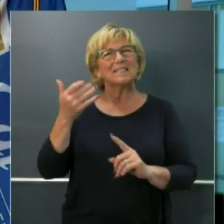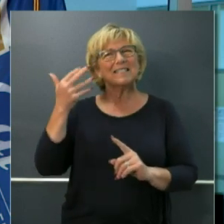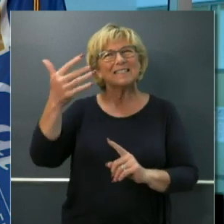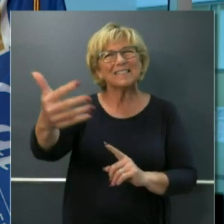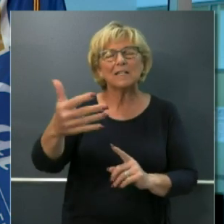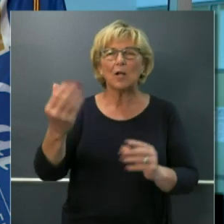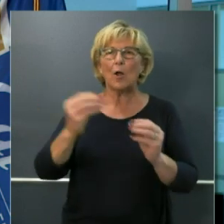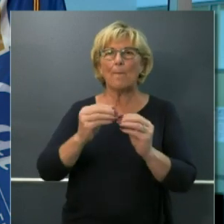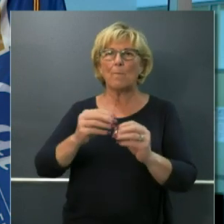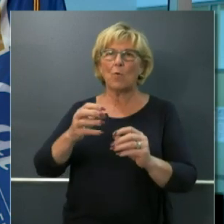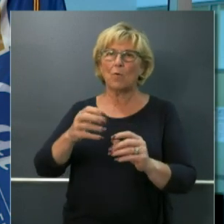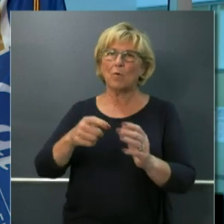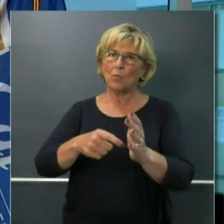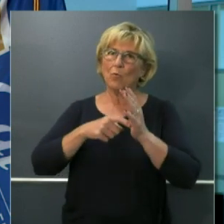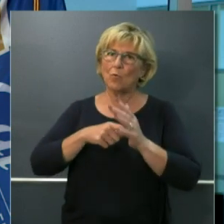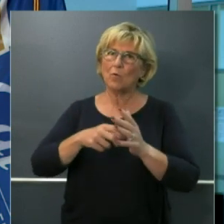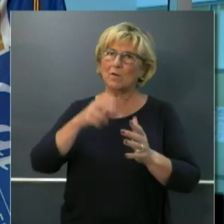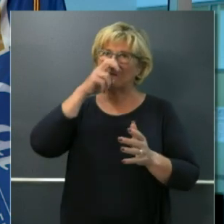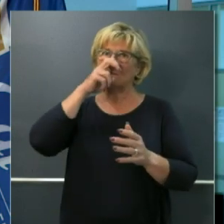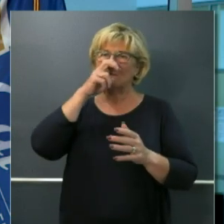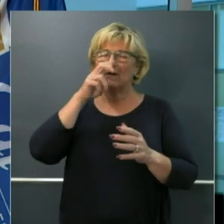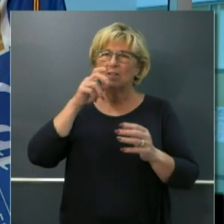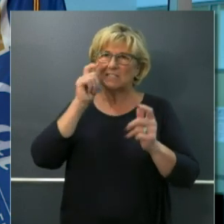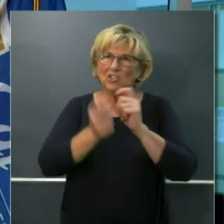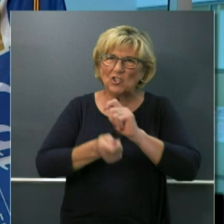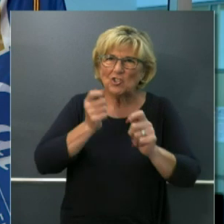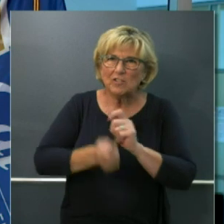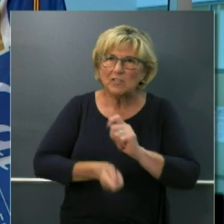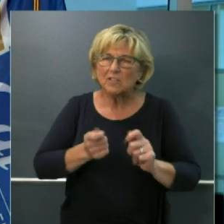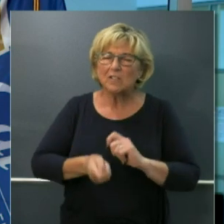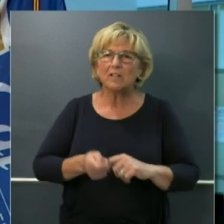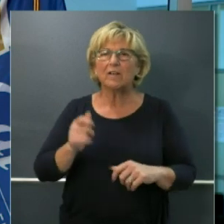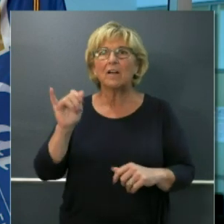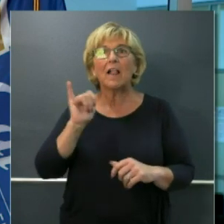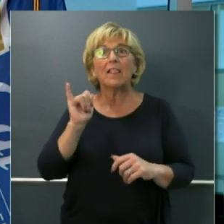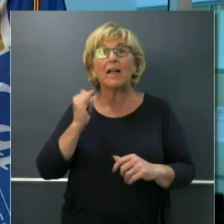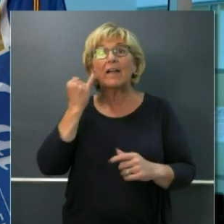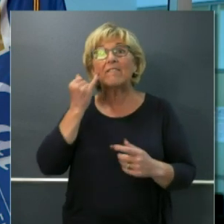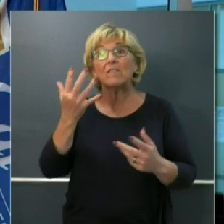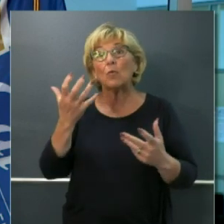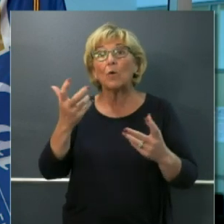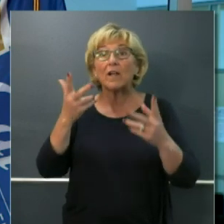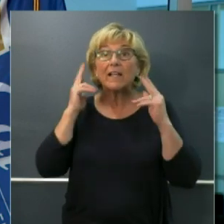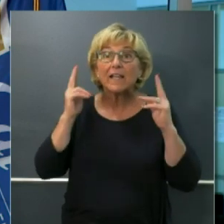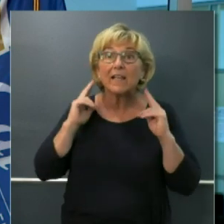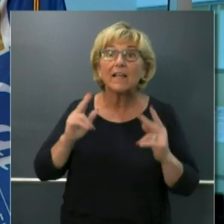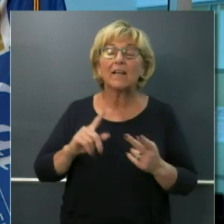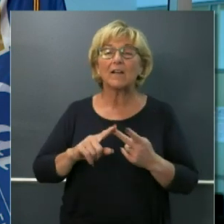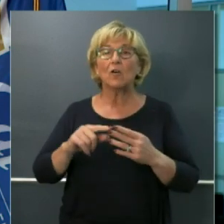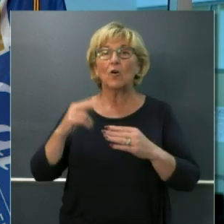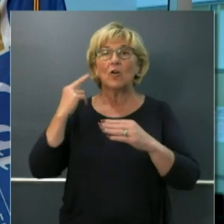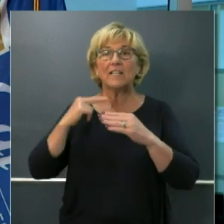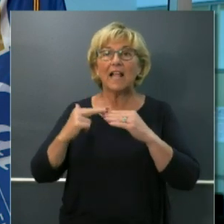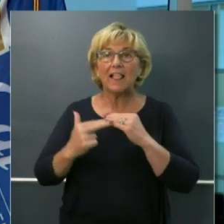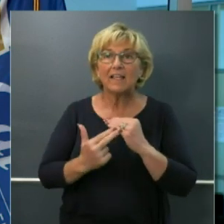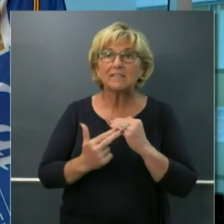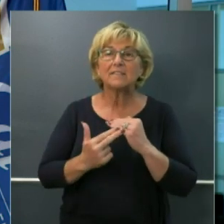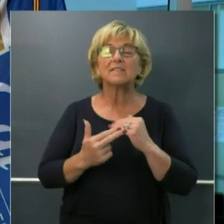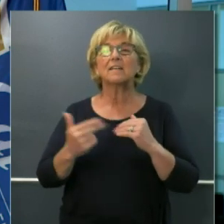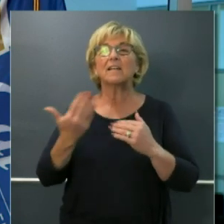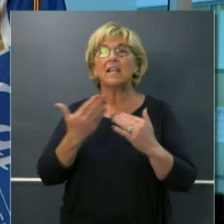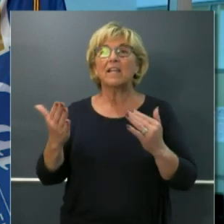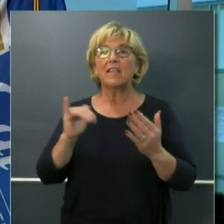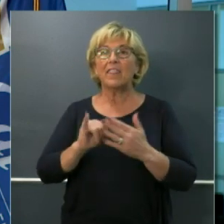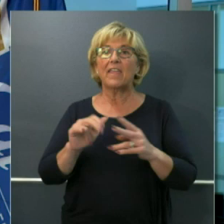so that is why those fall into stage 3. Again, those are things like getting your hair cut, getting your nails done, doing anything that